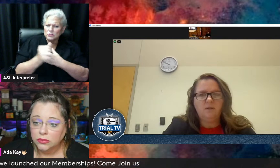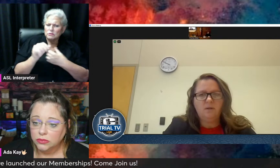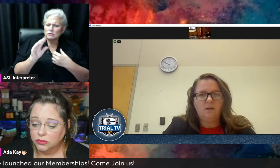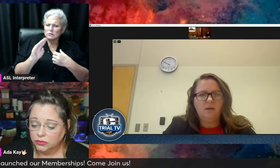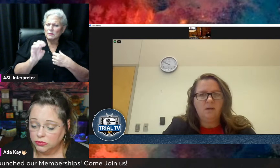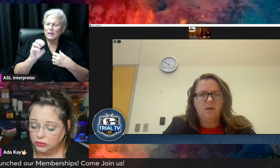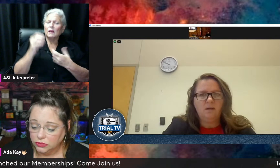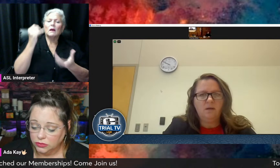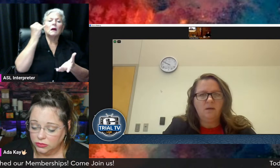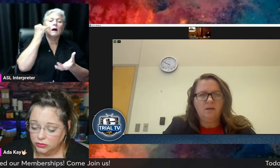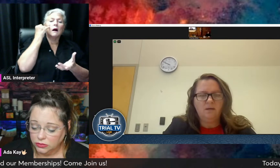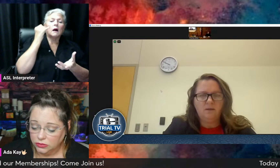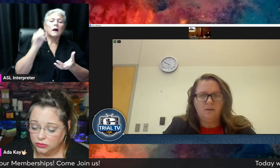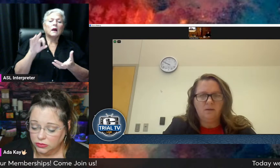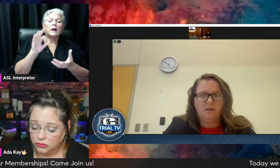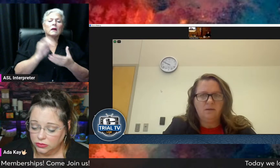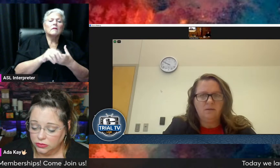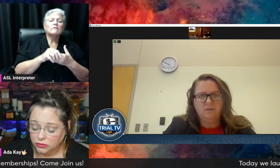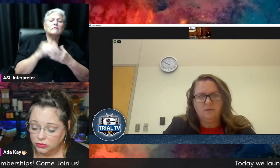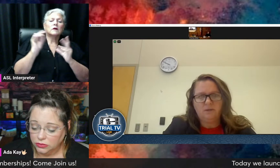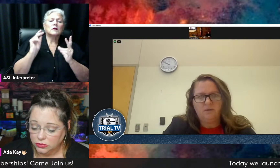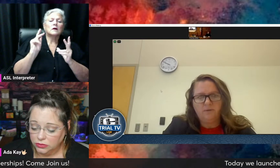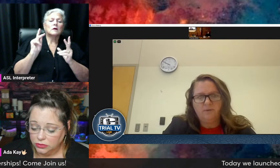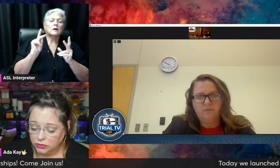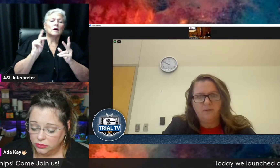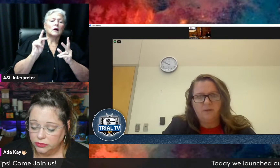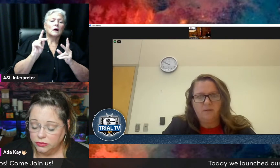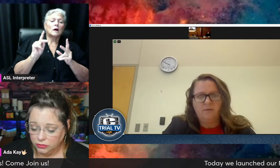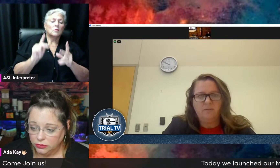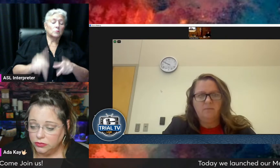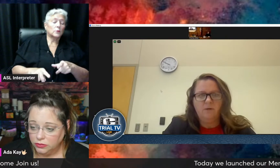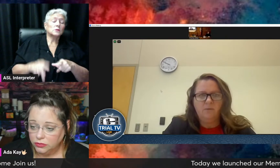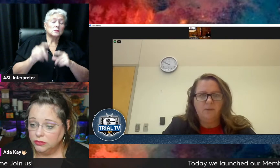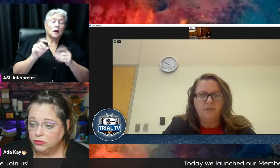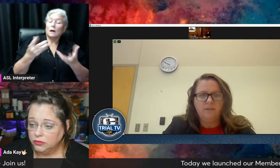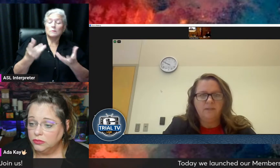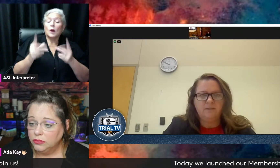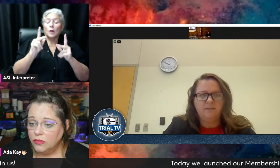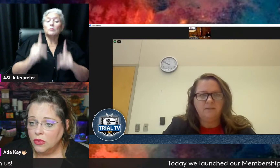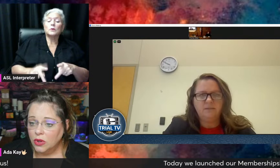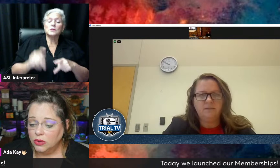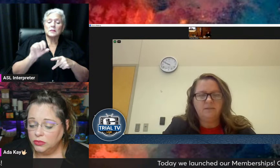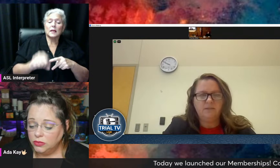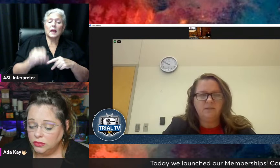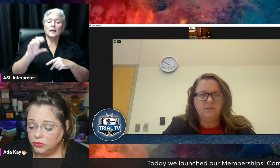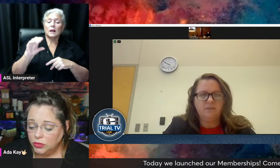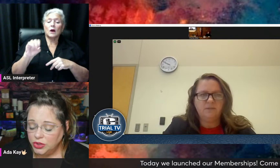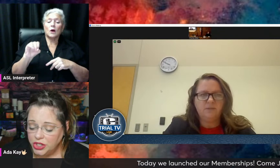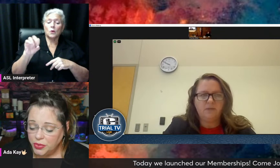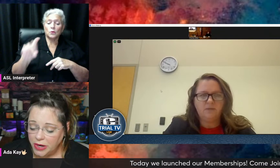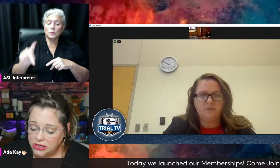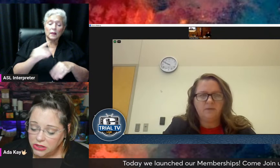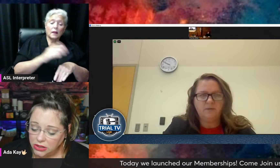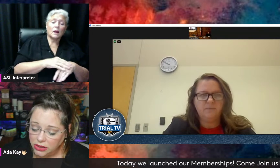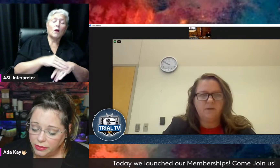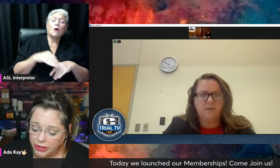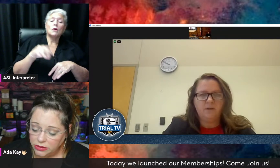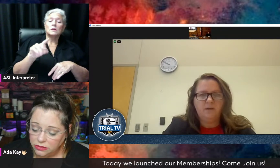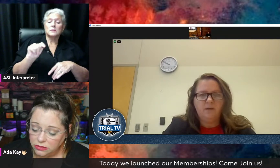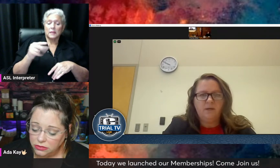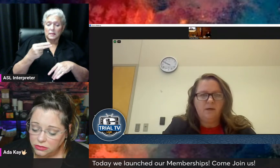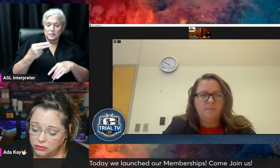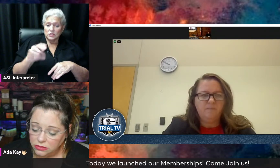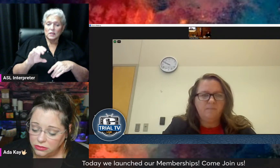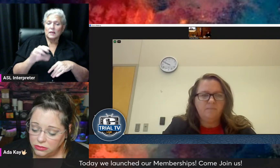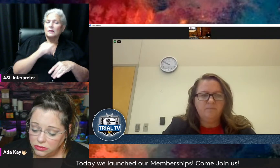Someone can certainly overdose on marijuana. It isn't as dangerous as some of the other drugs, but